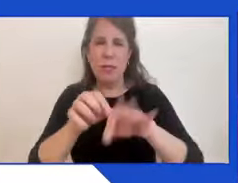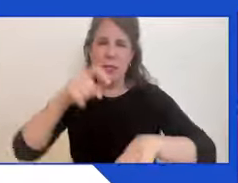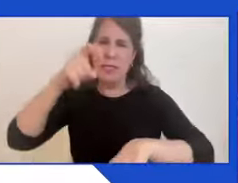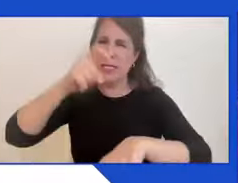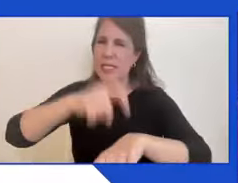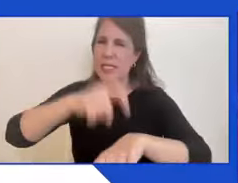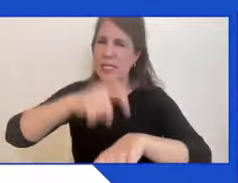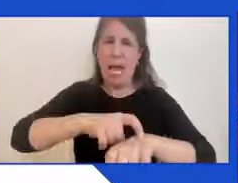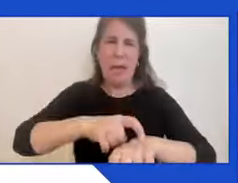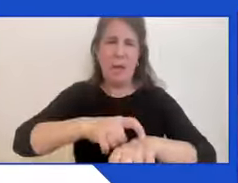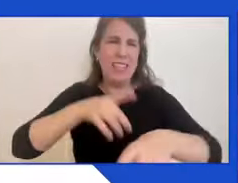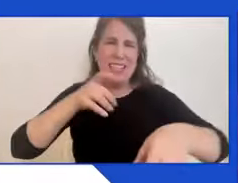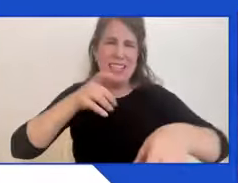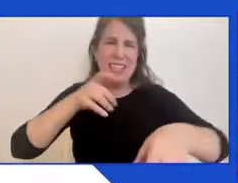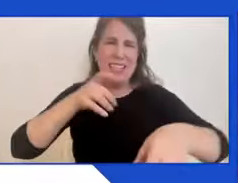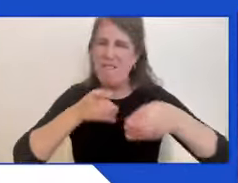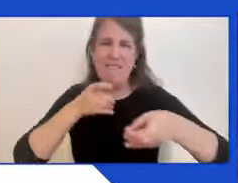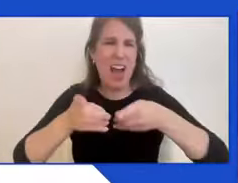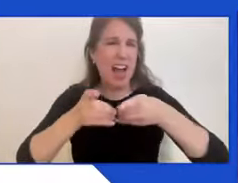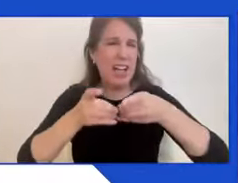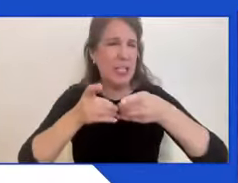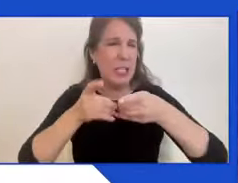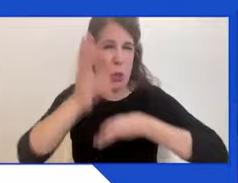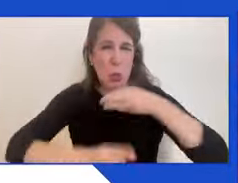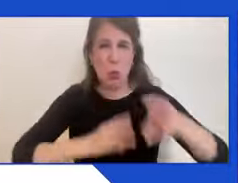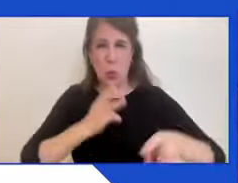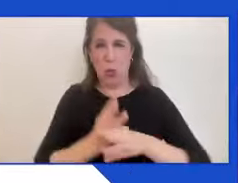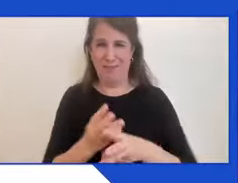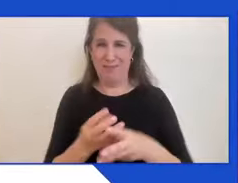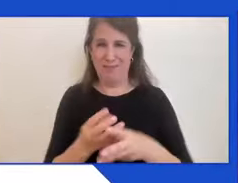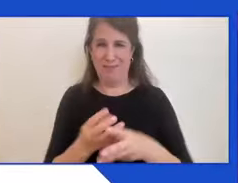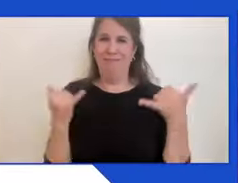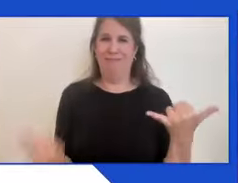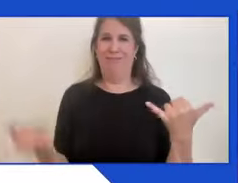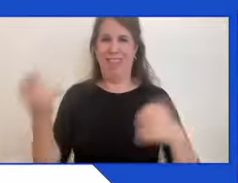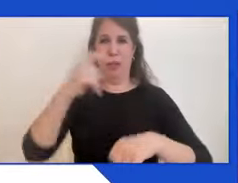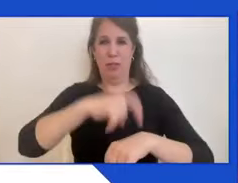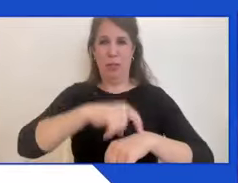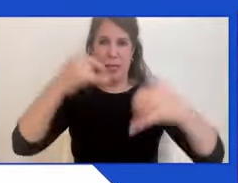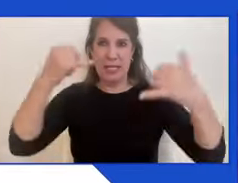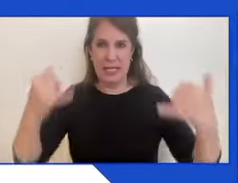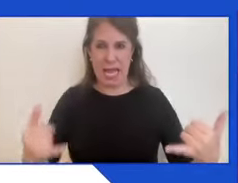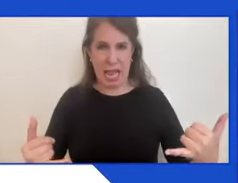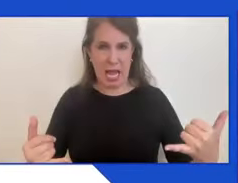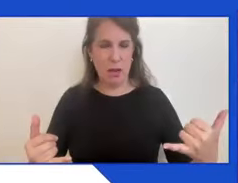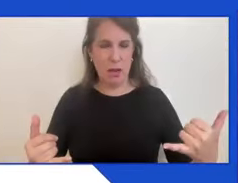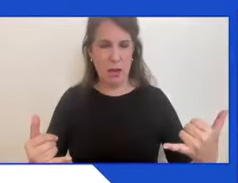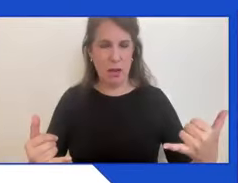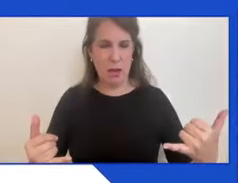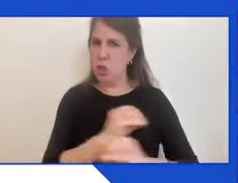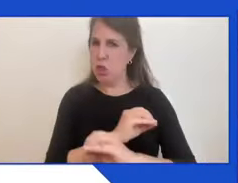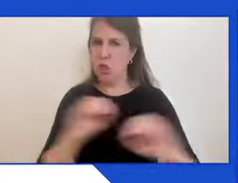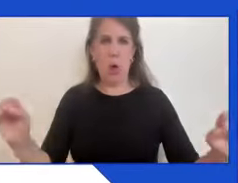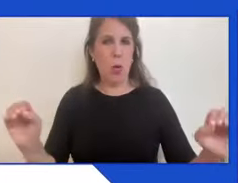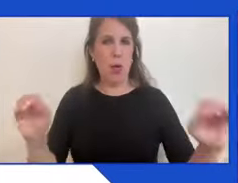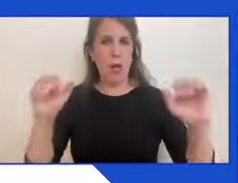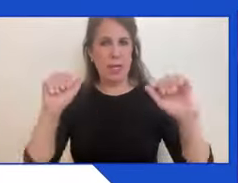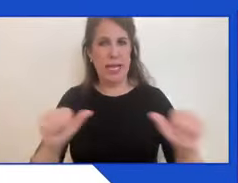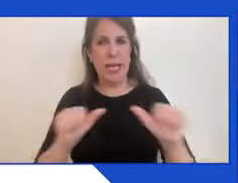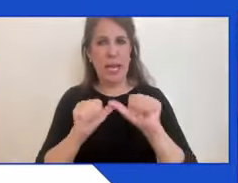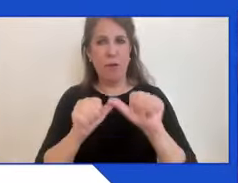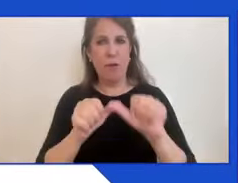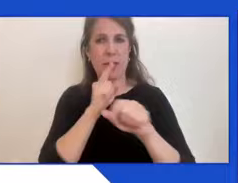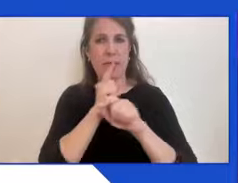At this moment, no one can remain silent. We must raise